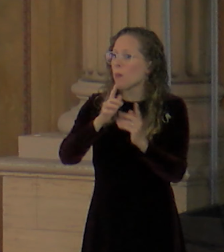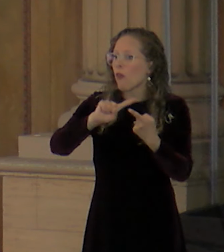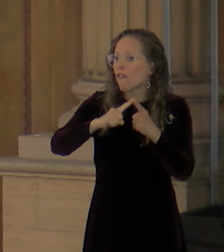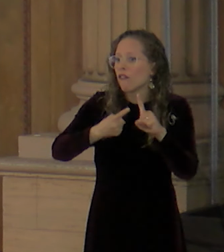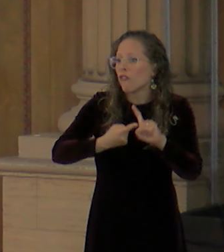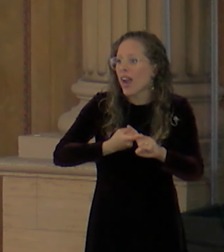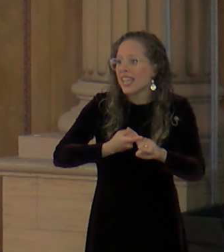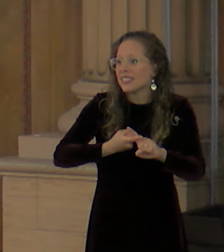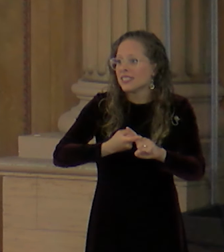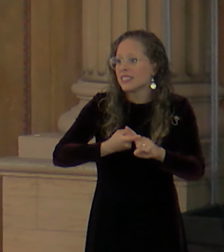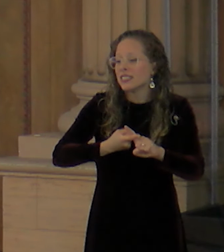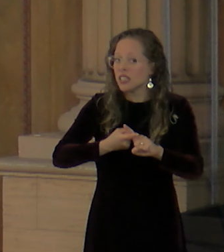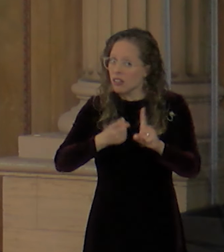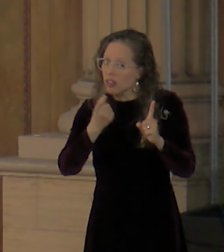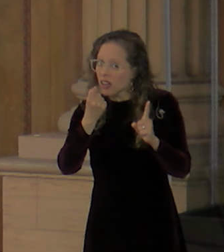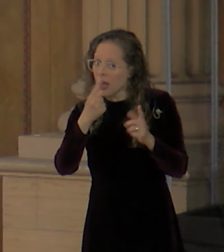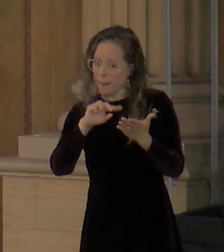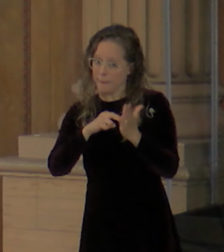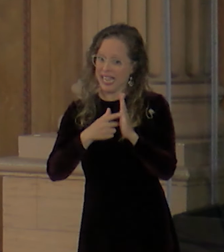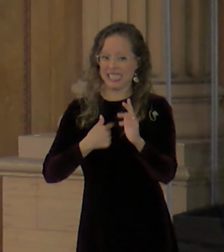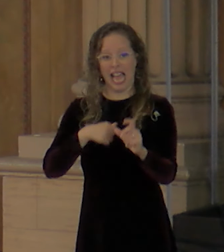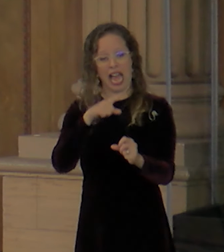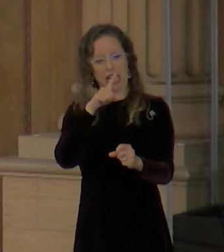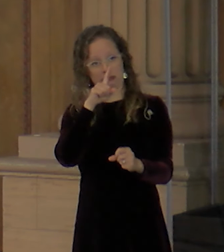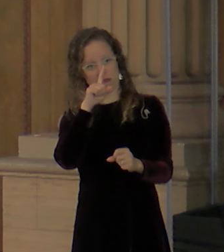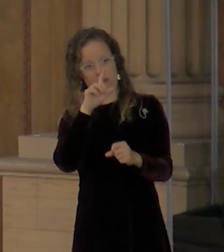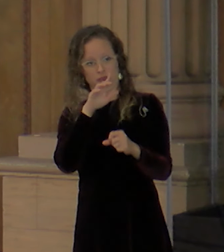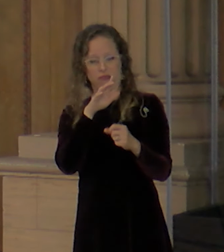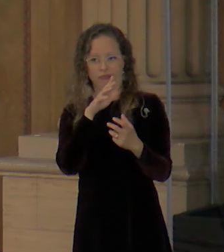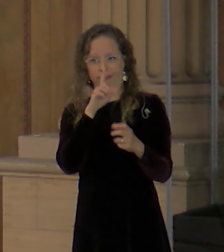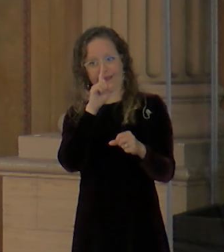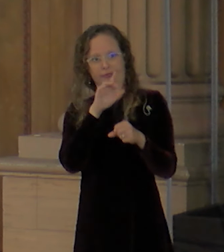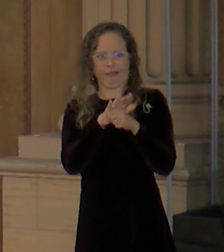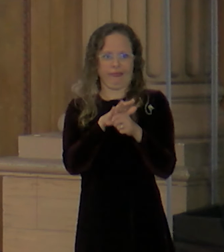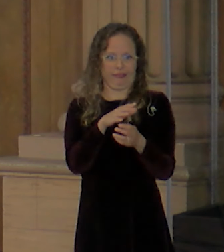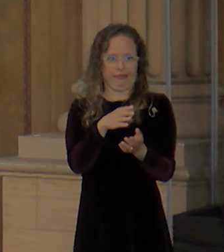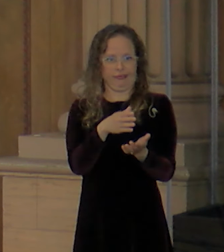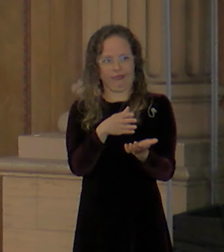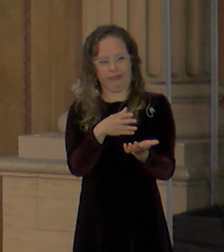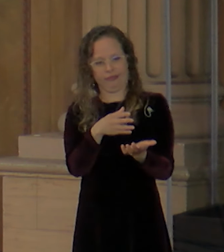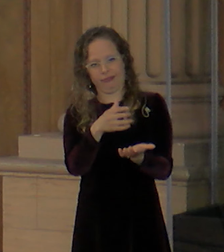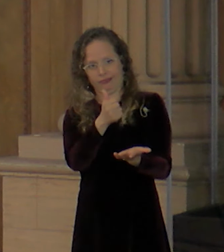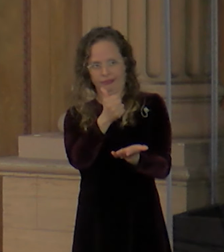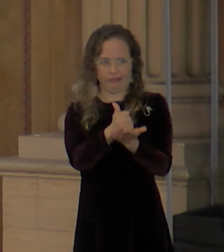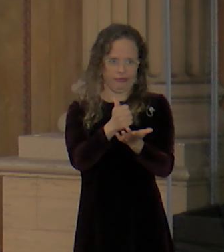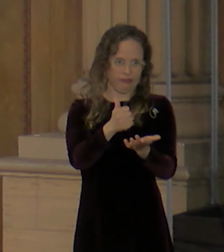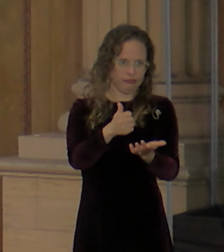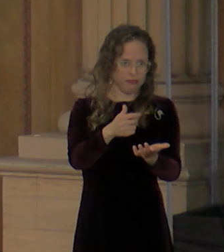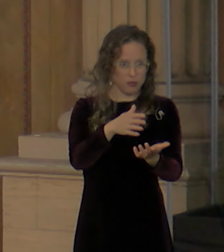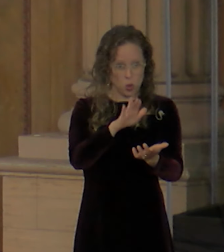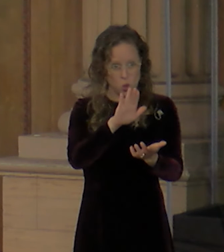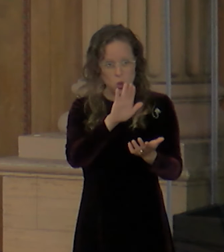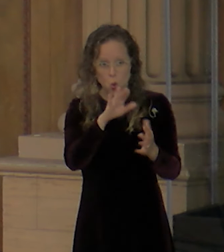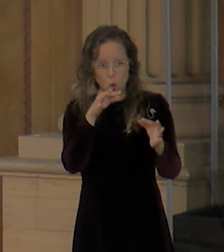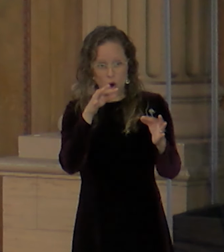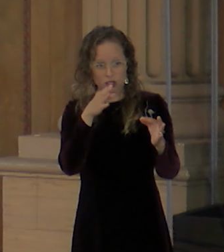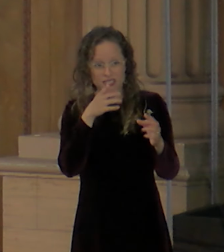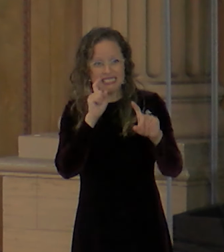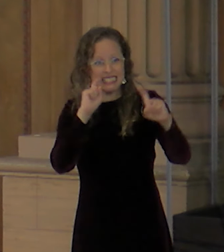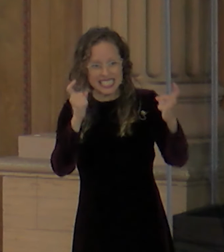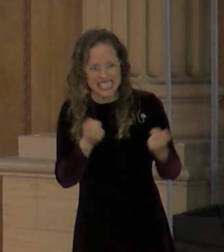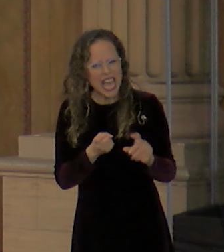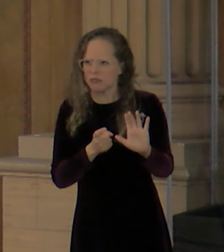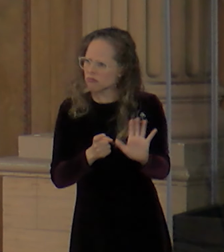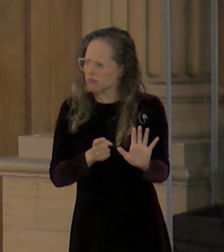need to ever endorse sinful behaviors or deny that there's sin, but also to believe that they are made in God's image and there's beauty there